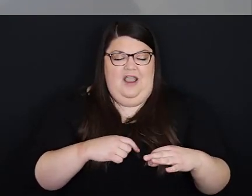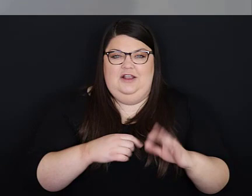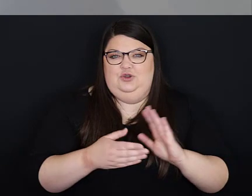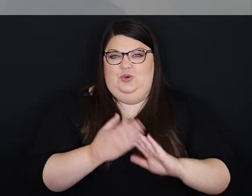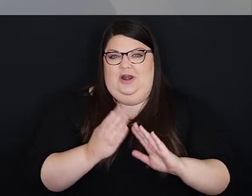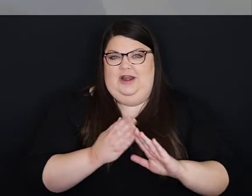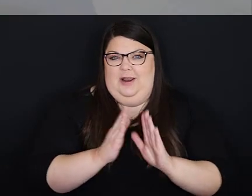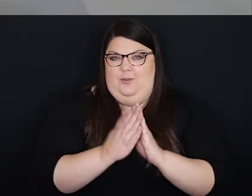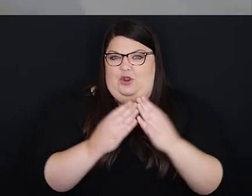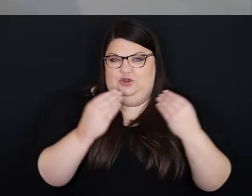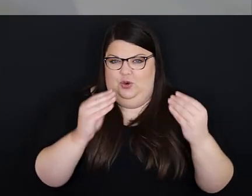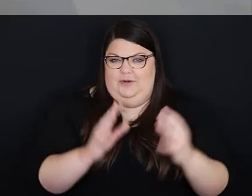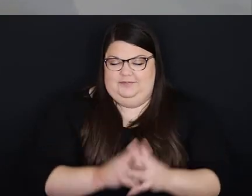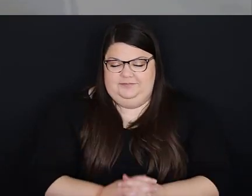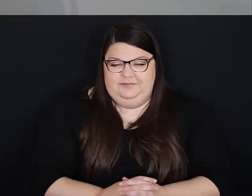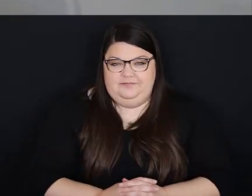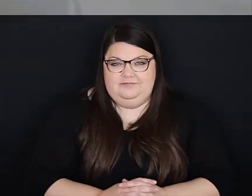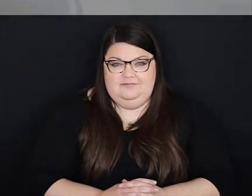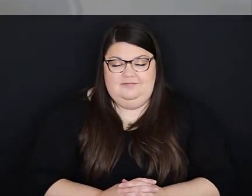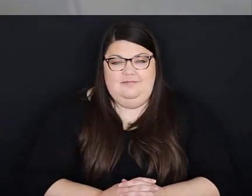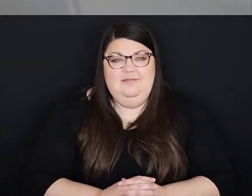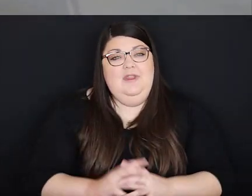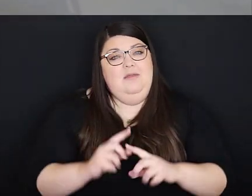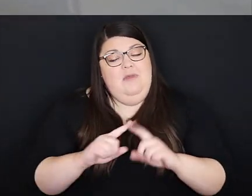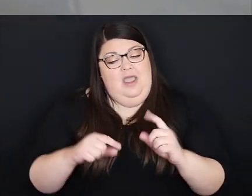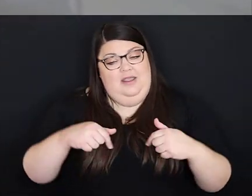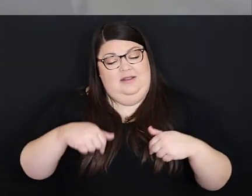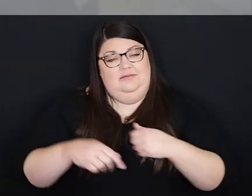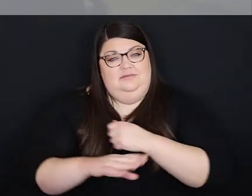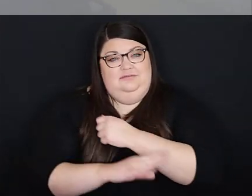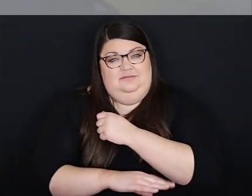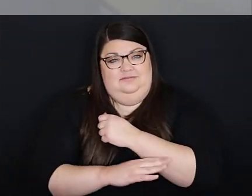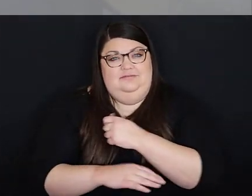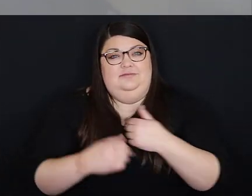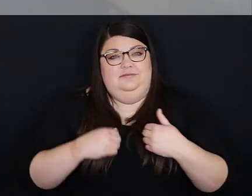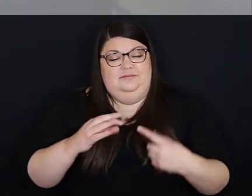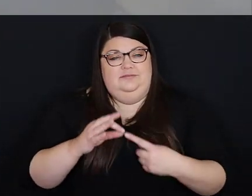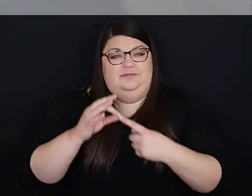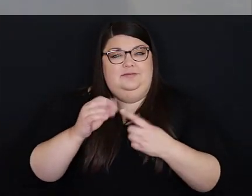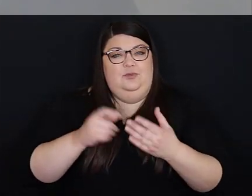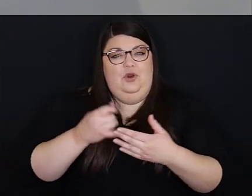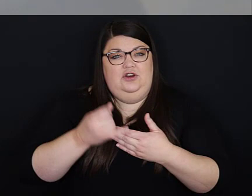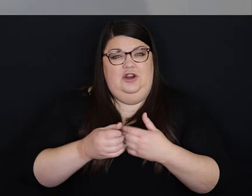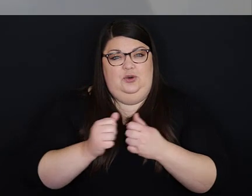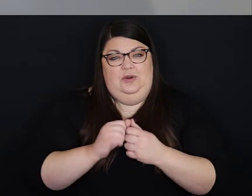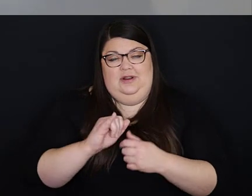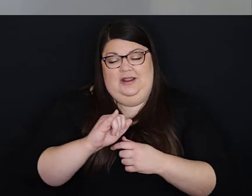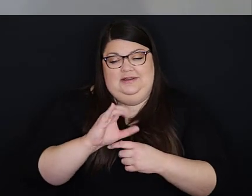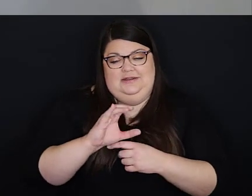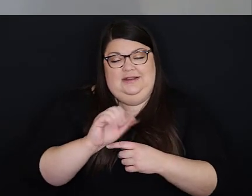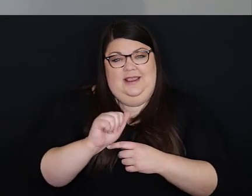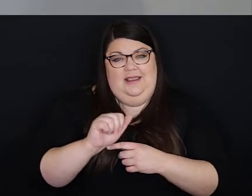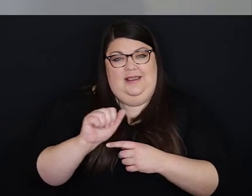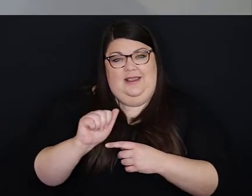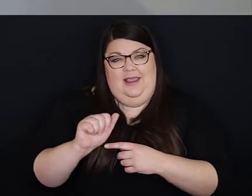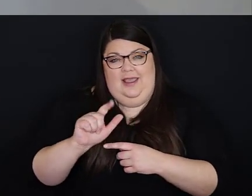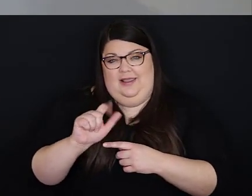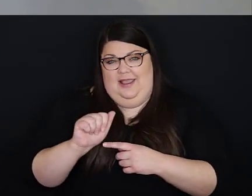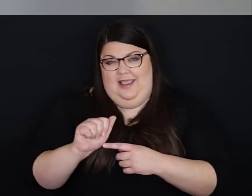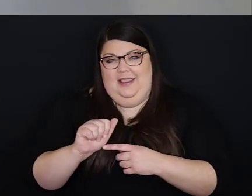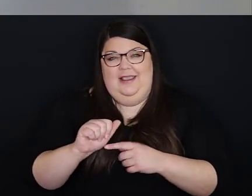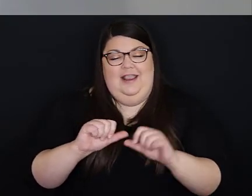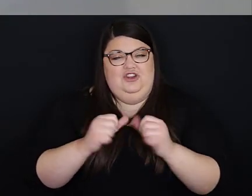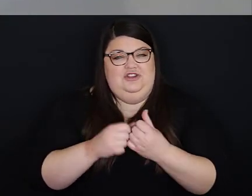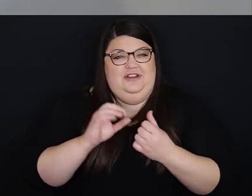run a bookstore. However, in this fall, we do have a special project with our ICALA Agency of Assets Youth